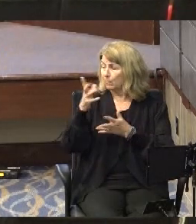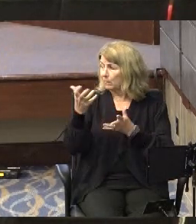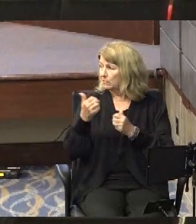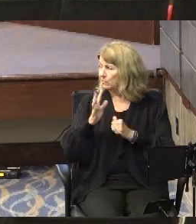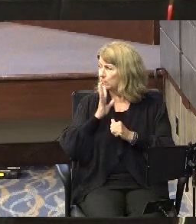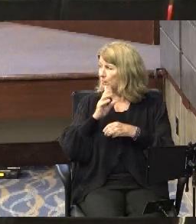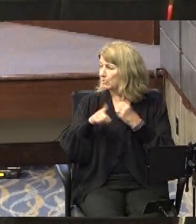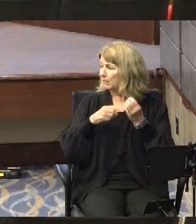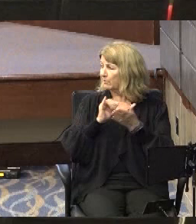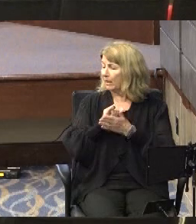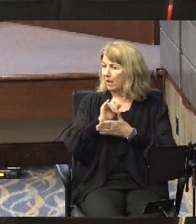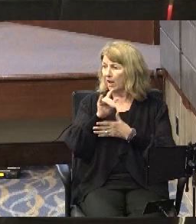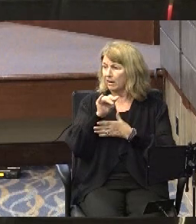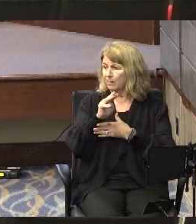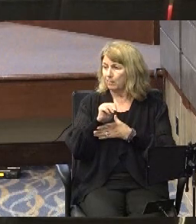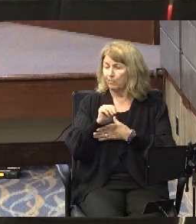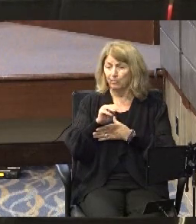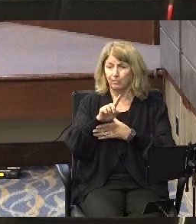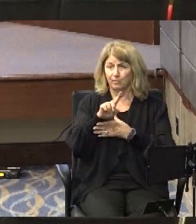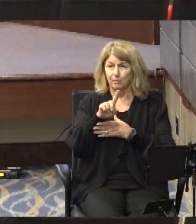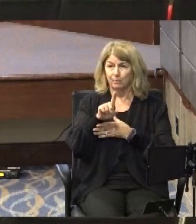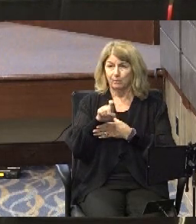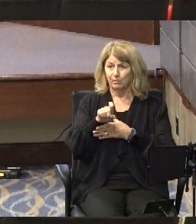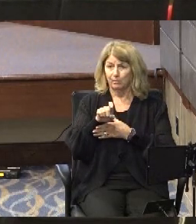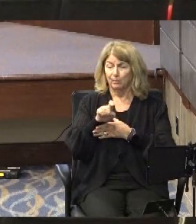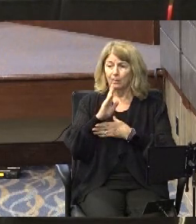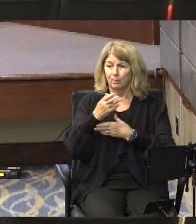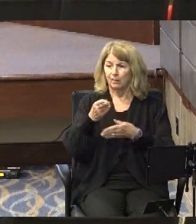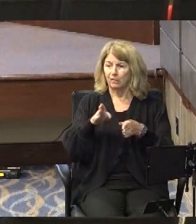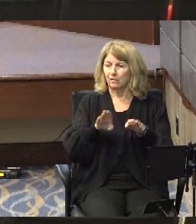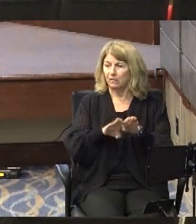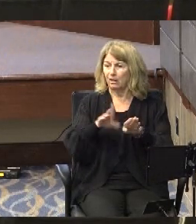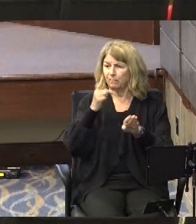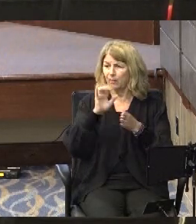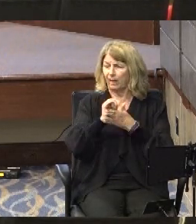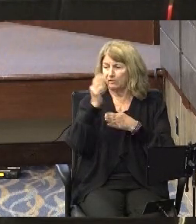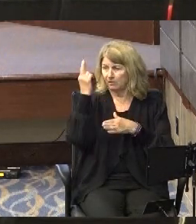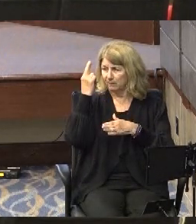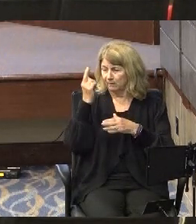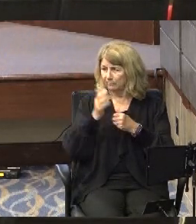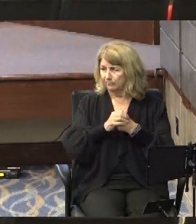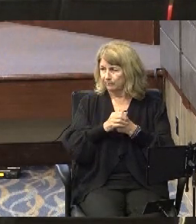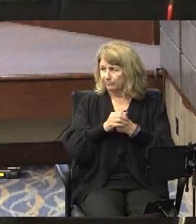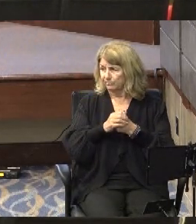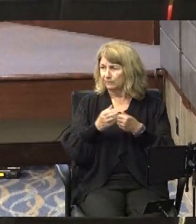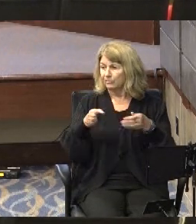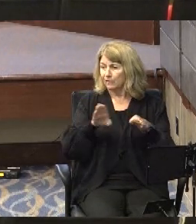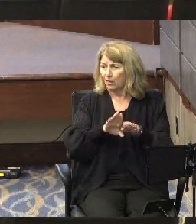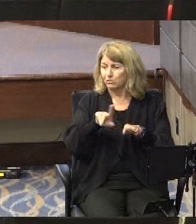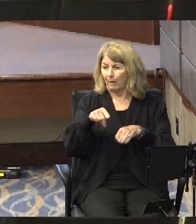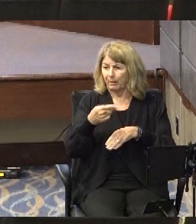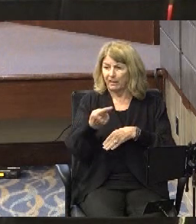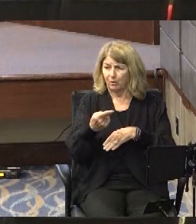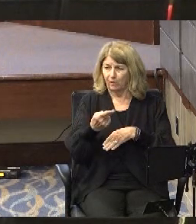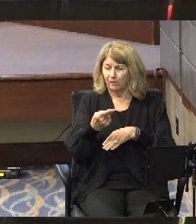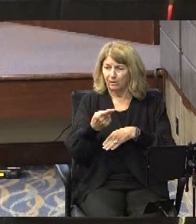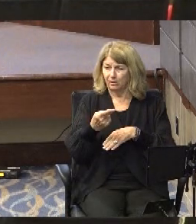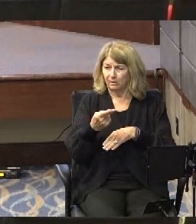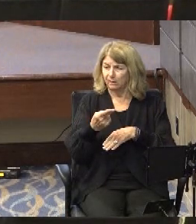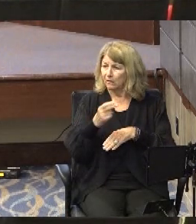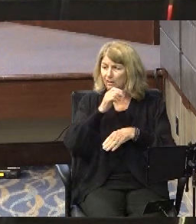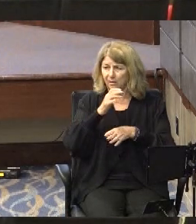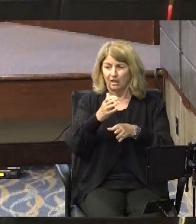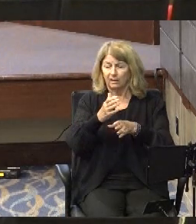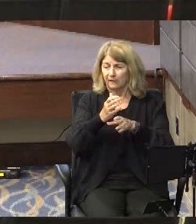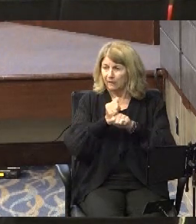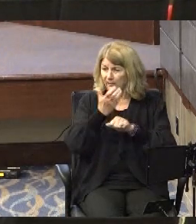this item? Open the public hearing for that purpose. All right, seeing none, we'll close the public hearing. I didn't receive any cards on this